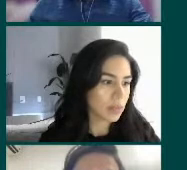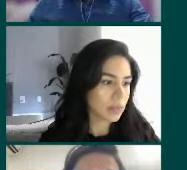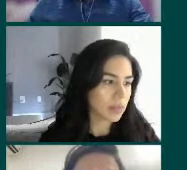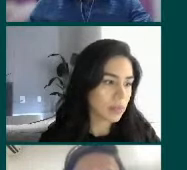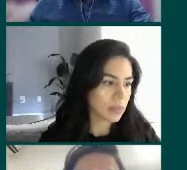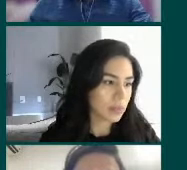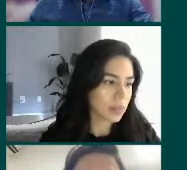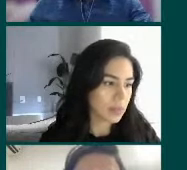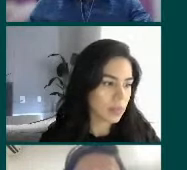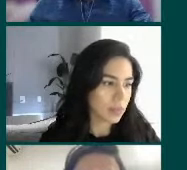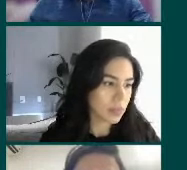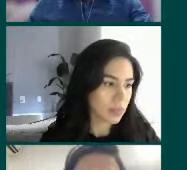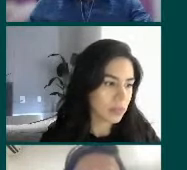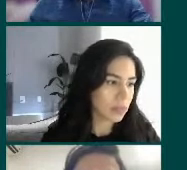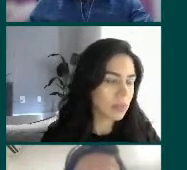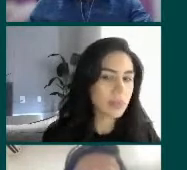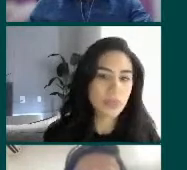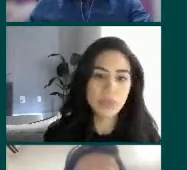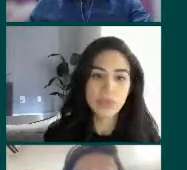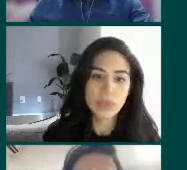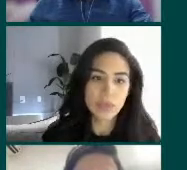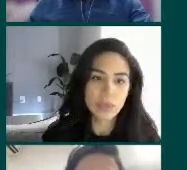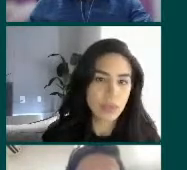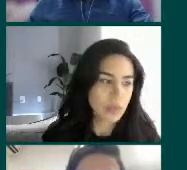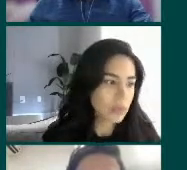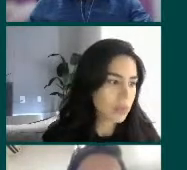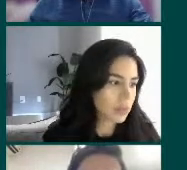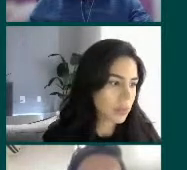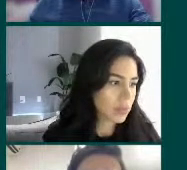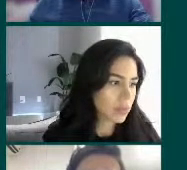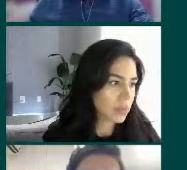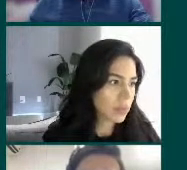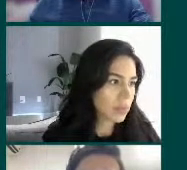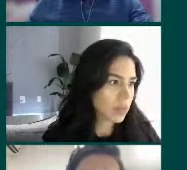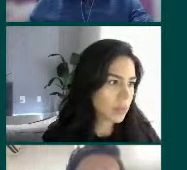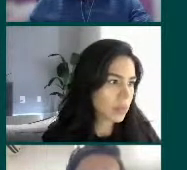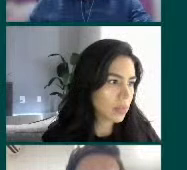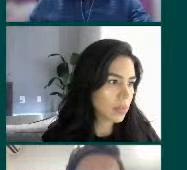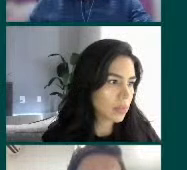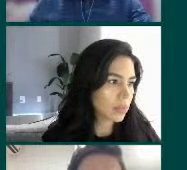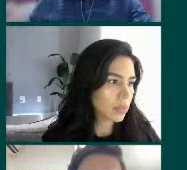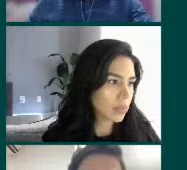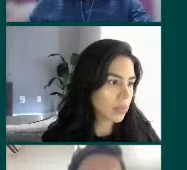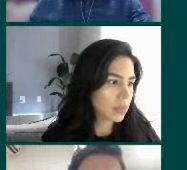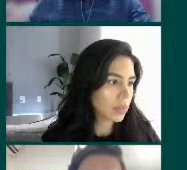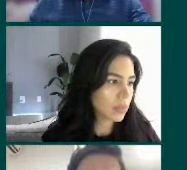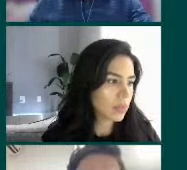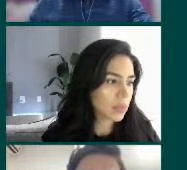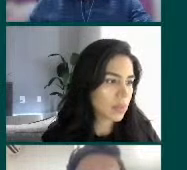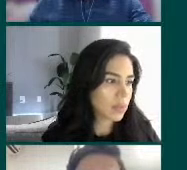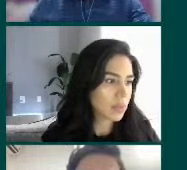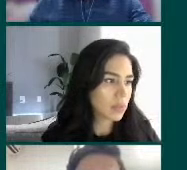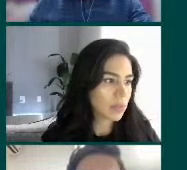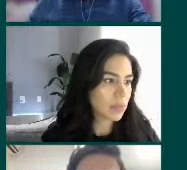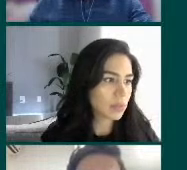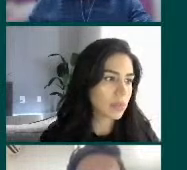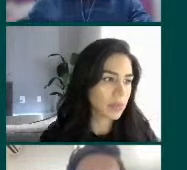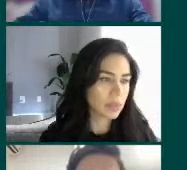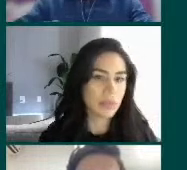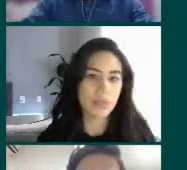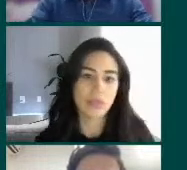to achieve this goal, it is the interchange and and include